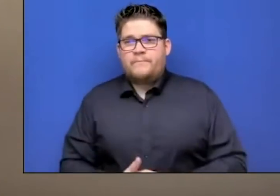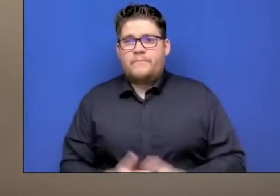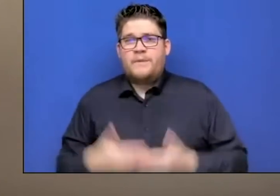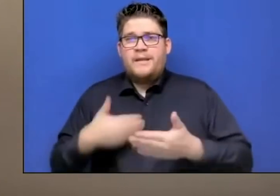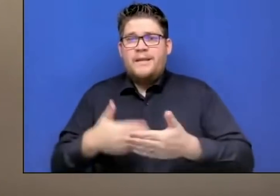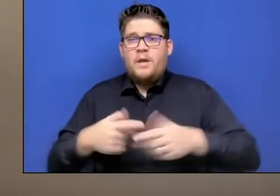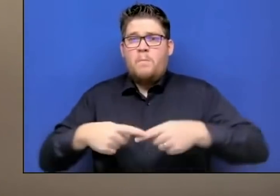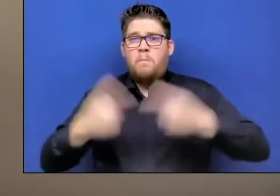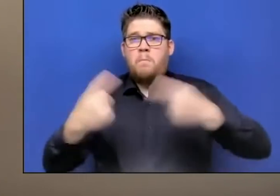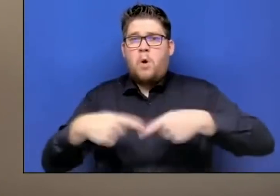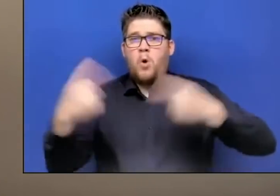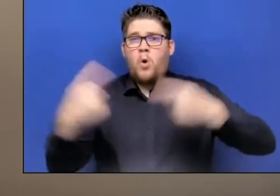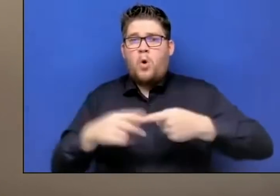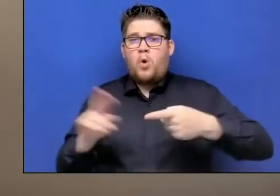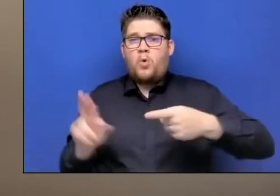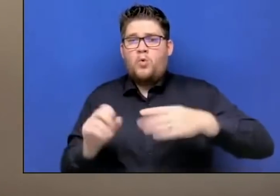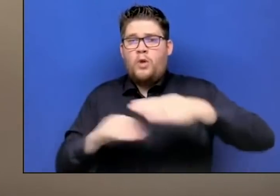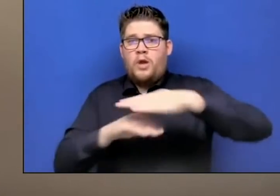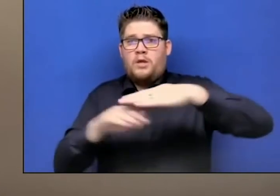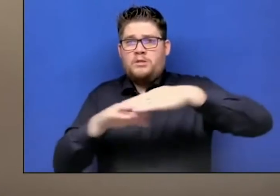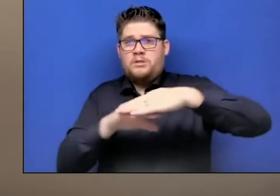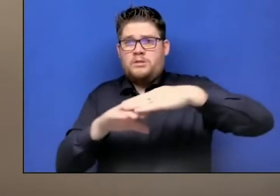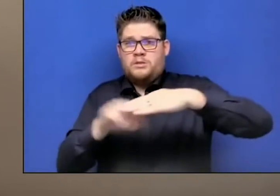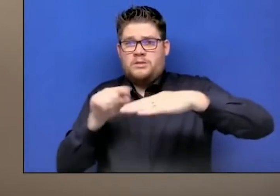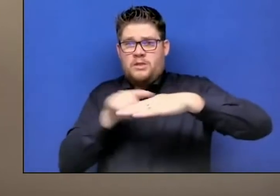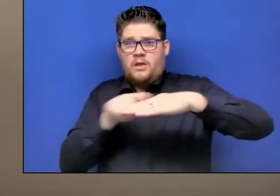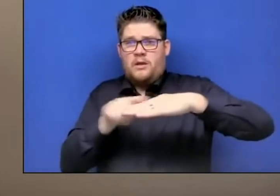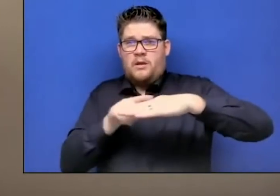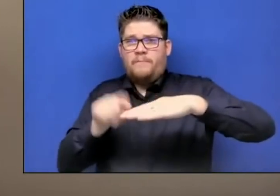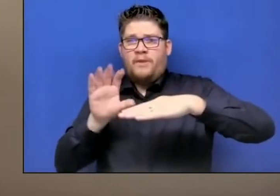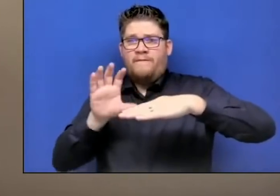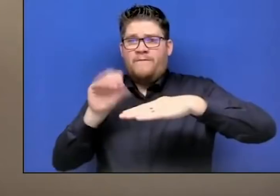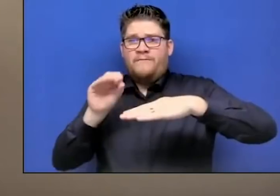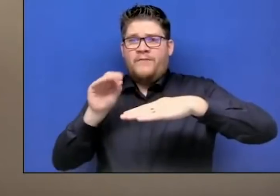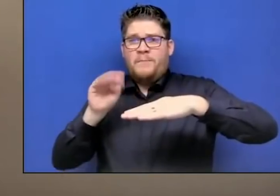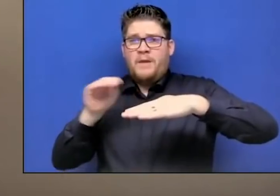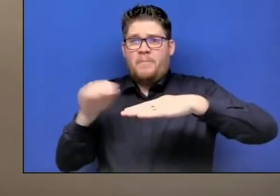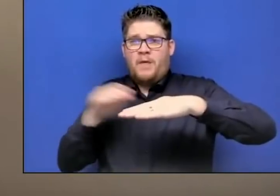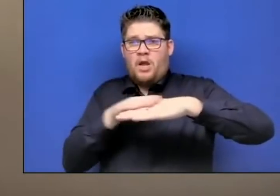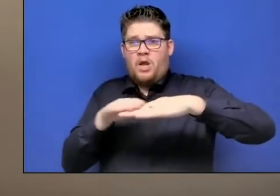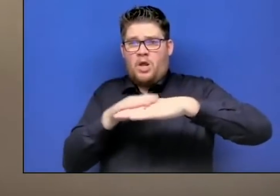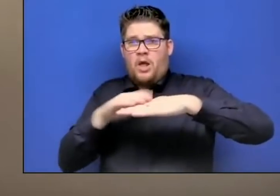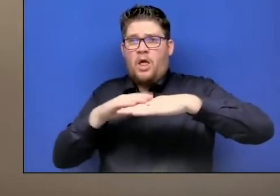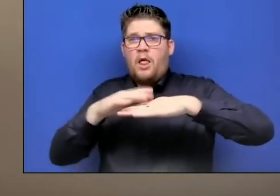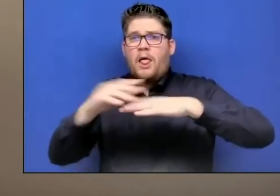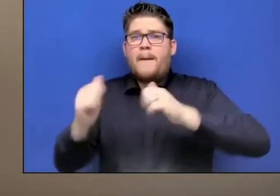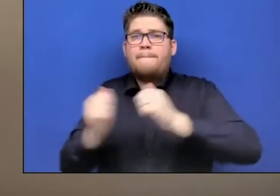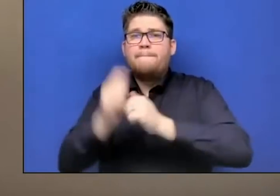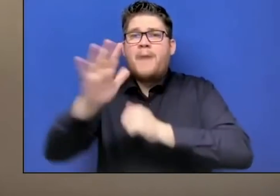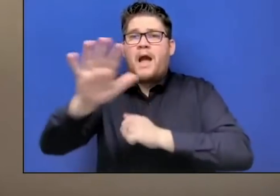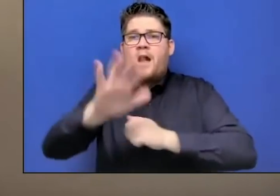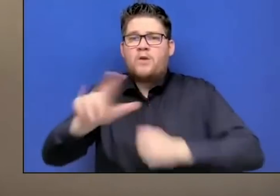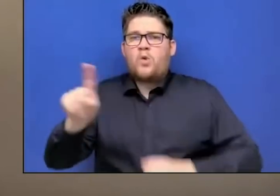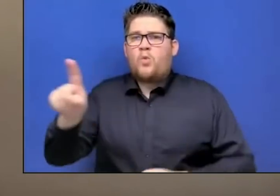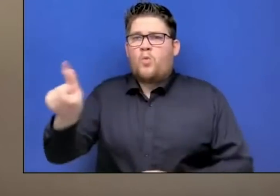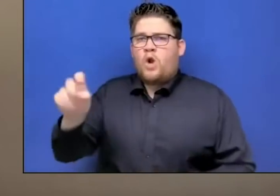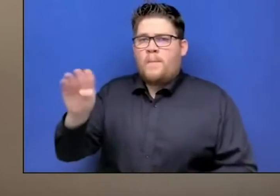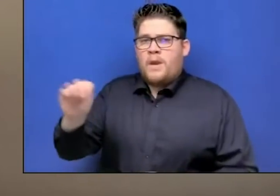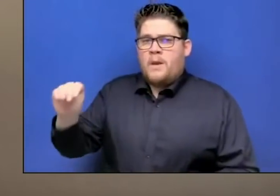values will increase. Same for Hope, we're talking about 60 to 90 millimeters.